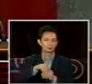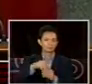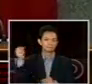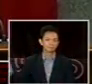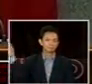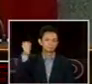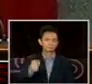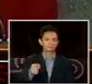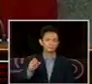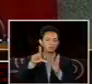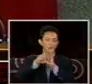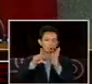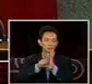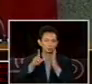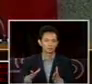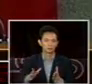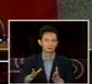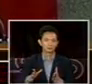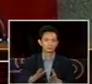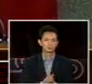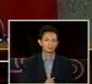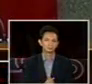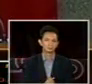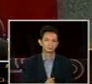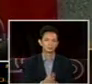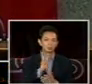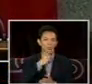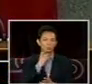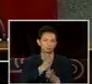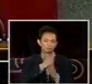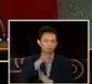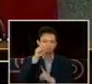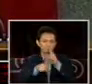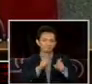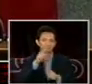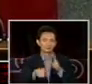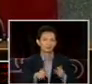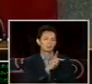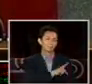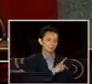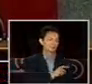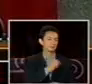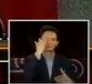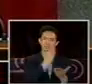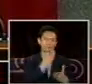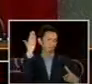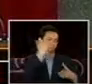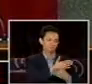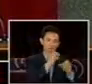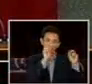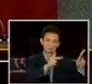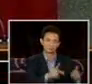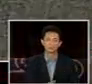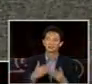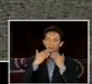designation of lawyers that will direct the examination. So please do not interfere. Thank